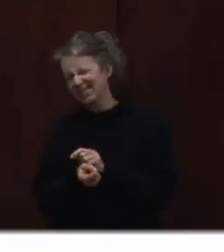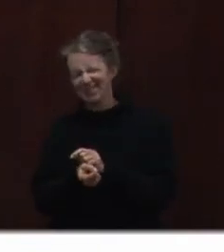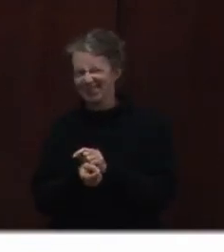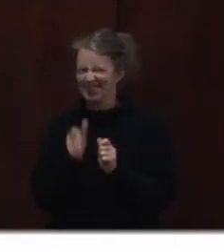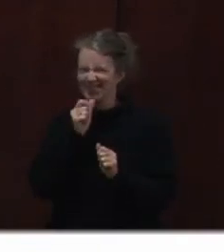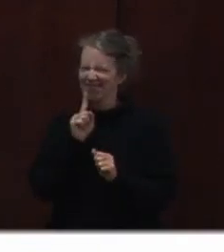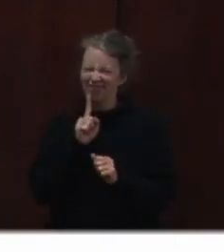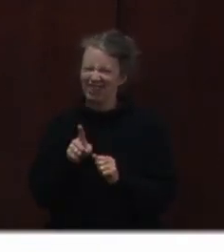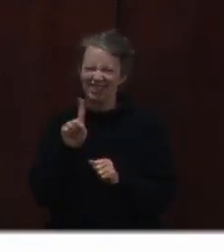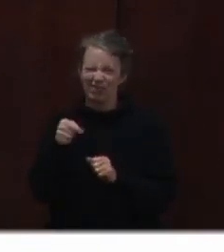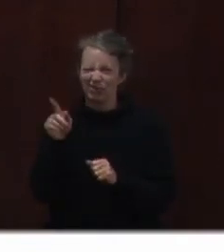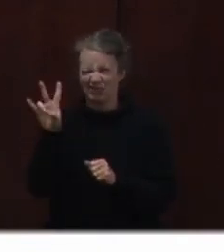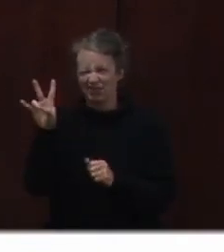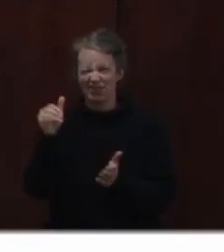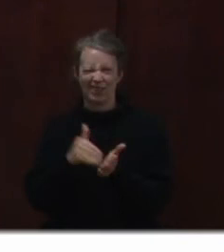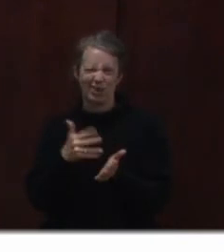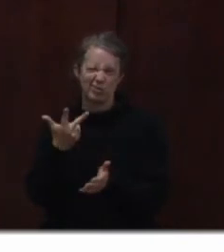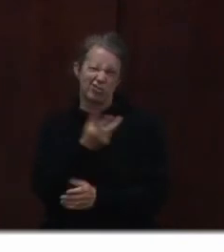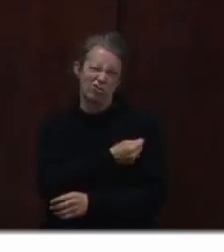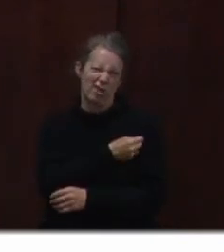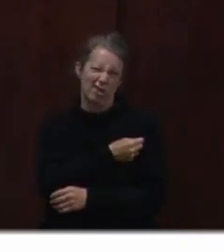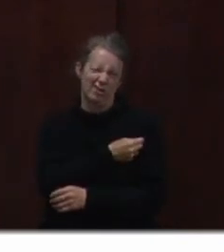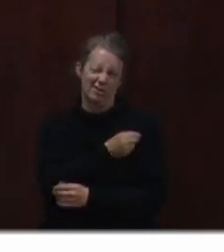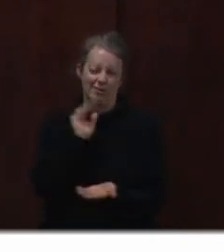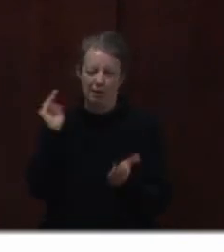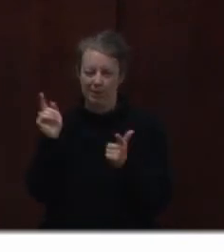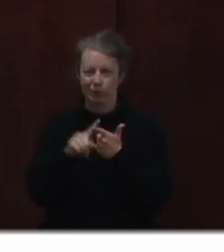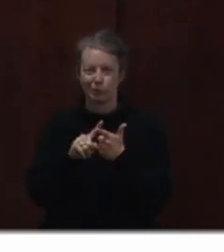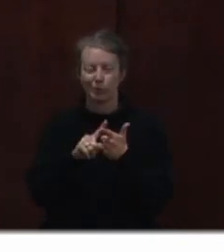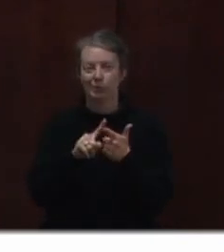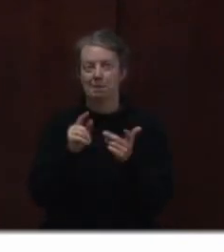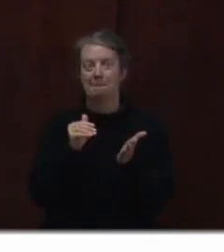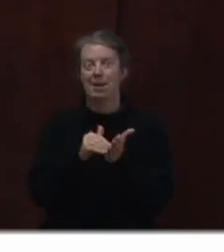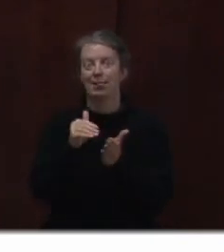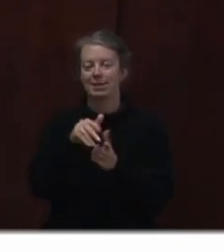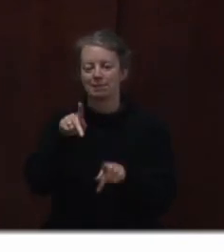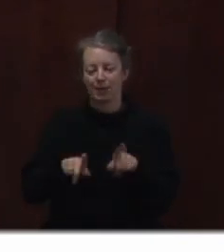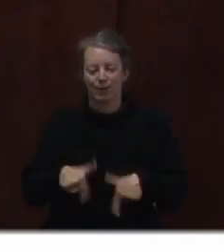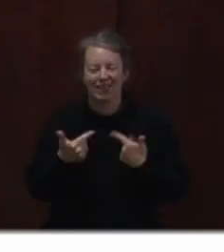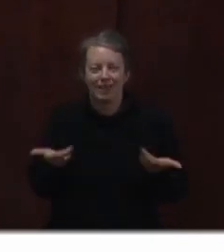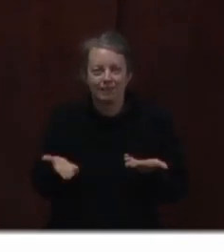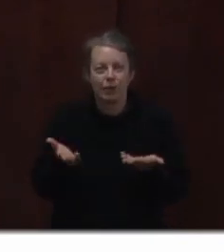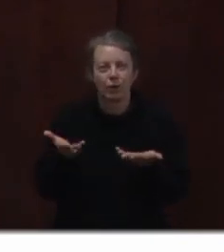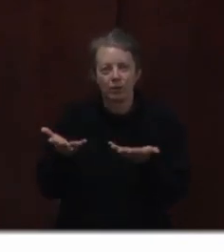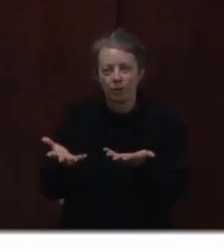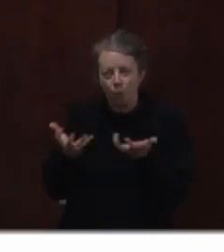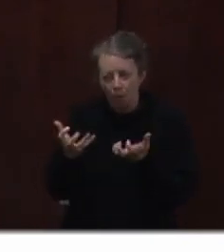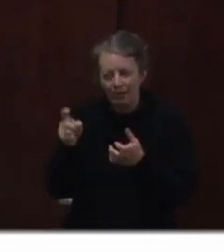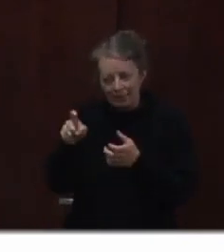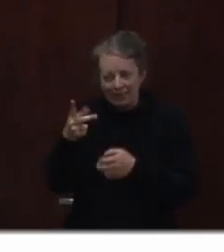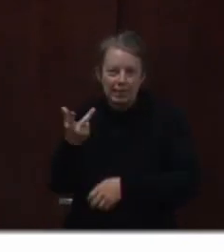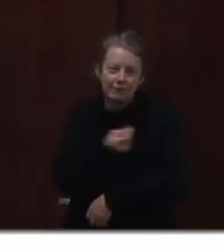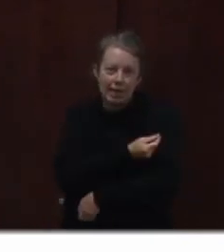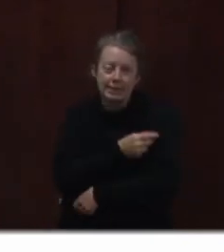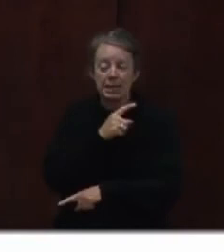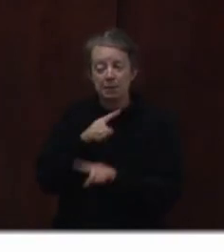bucket compared to the million people in our 18-county region that we need to vaccinate, but it certainly is more light. The light's getting a